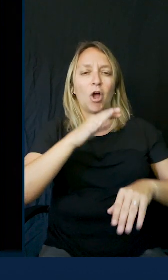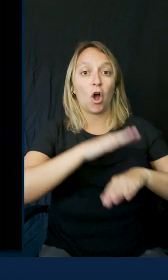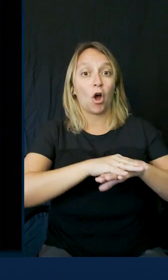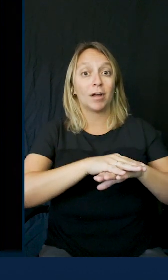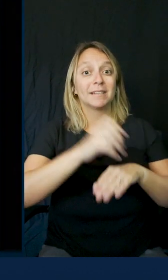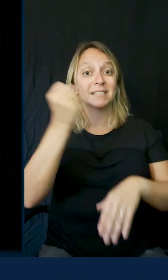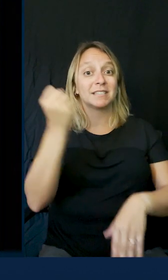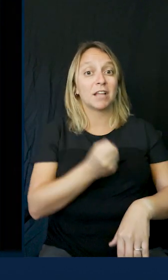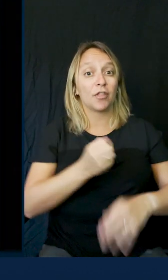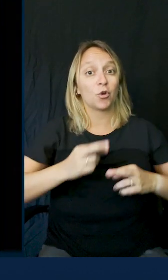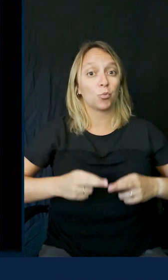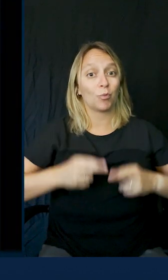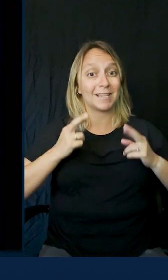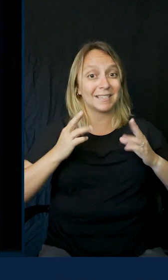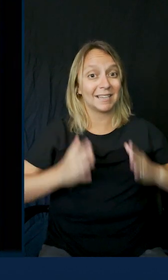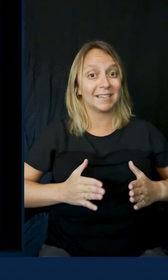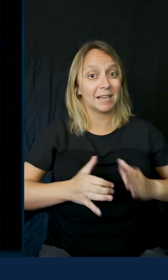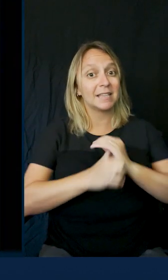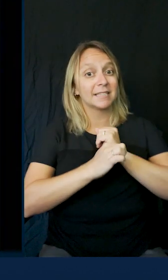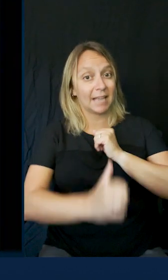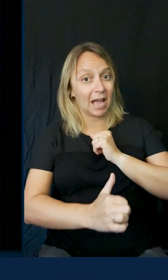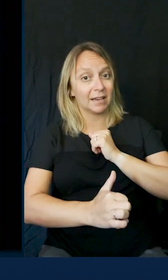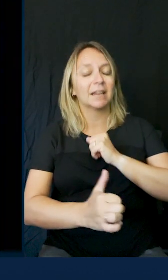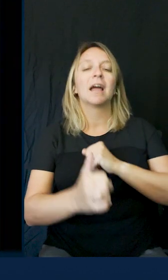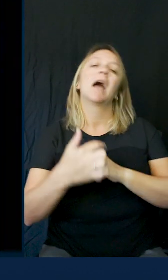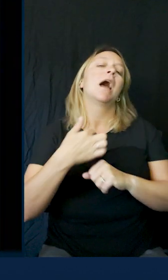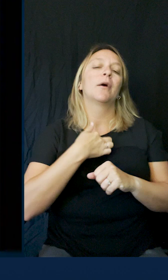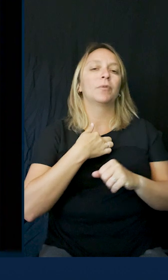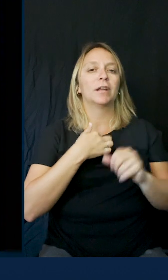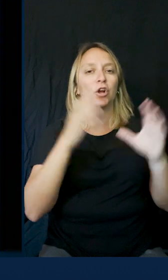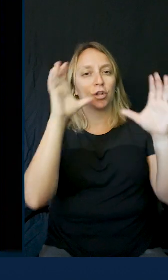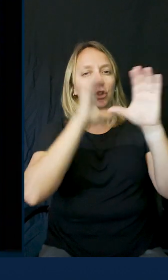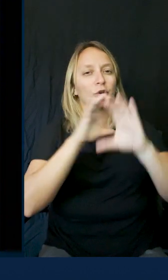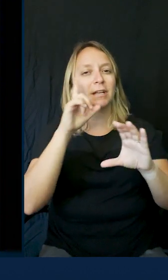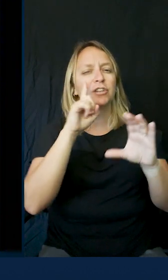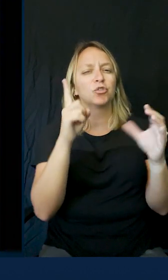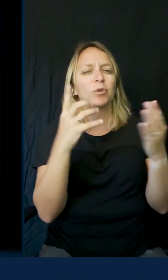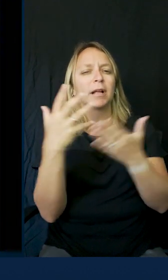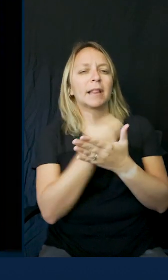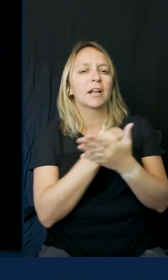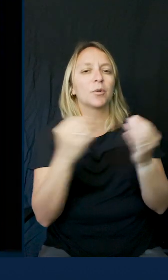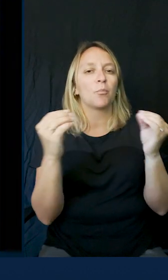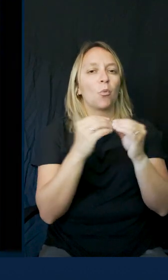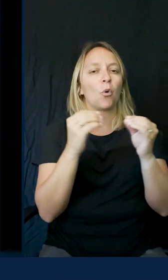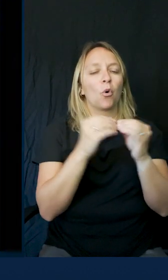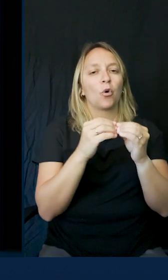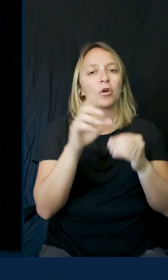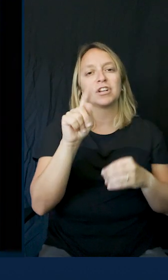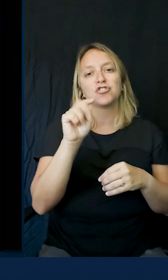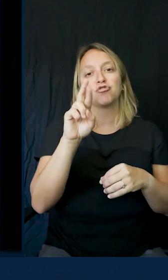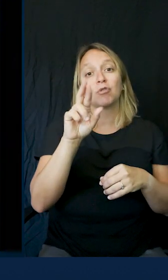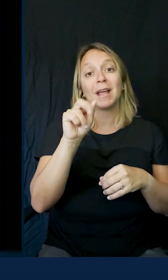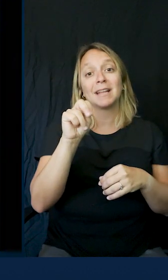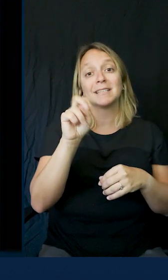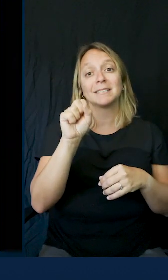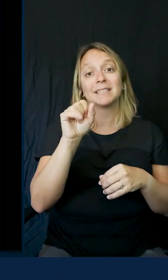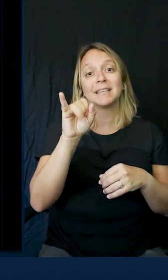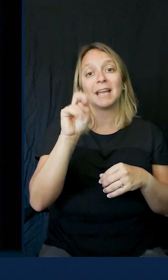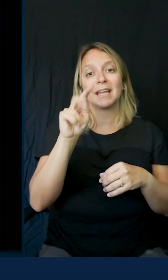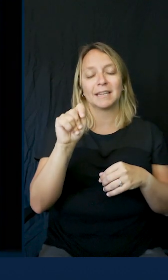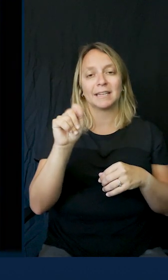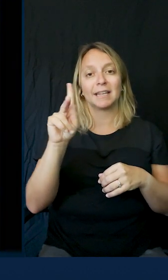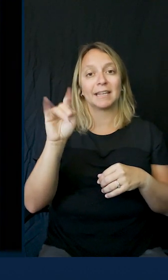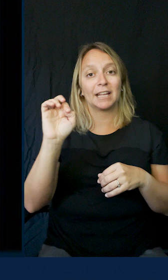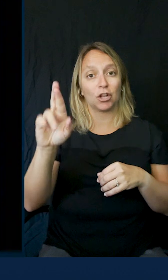killer whale scat. And we are looking to collect more Biggs killer whale or transient killer whale scat to train her